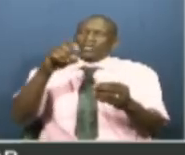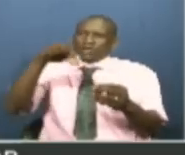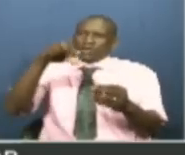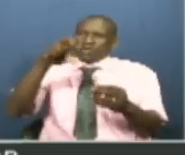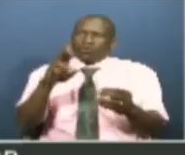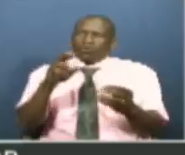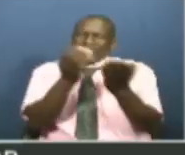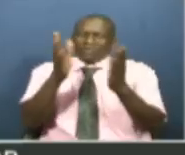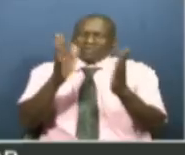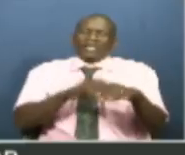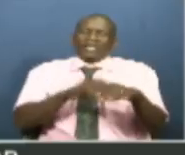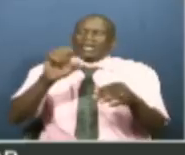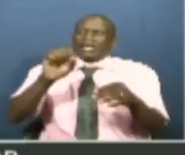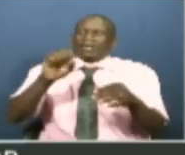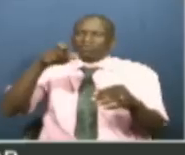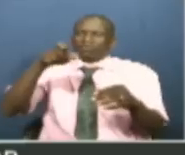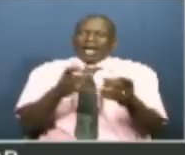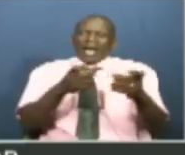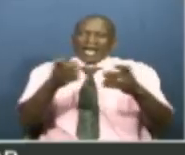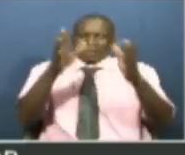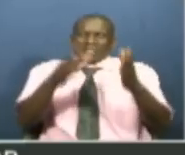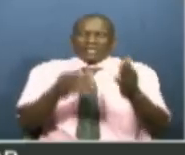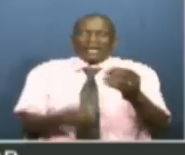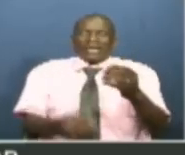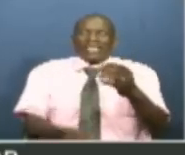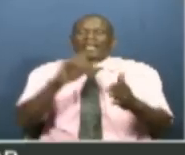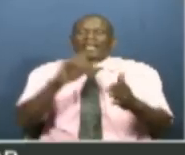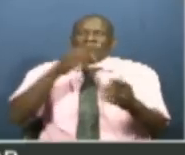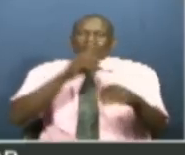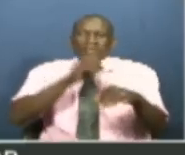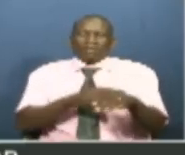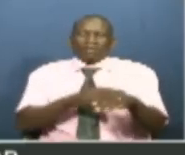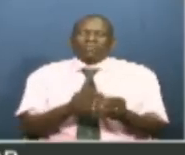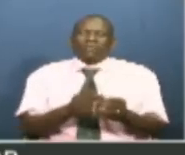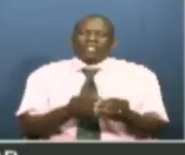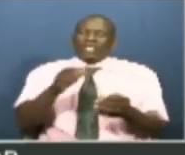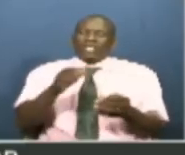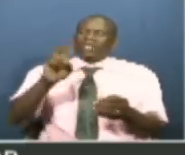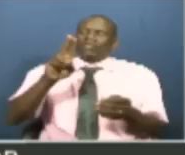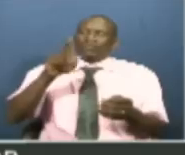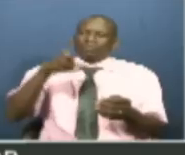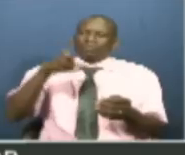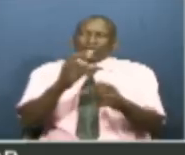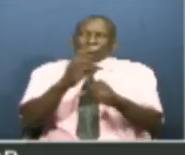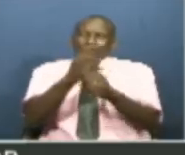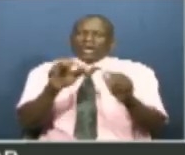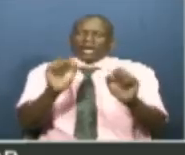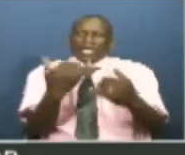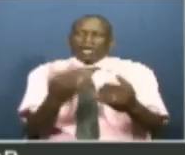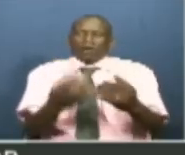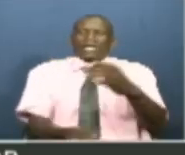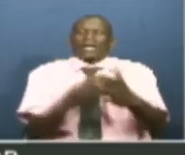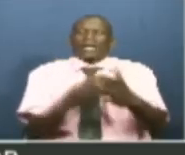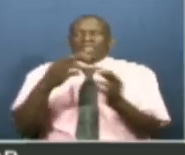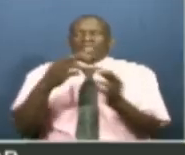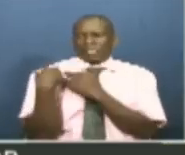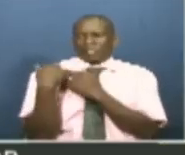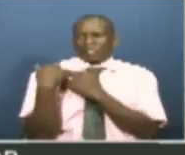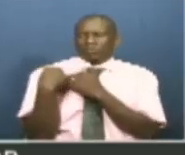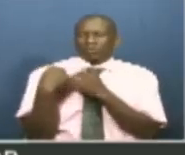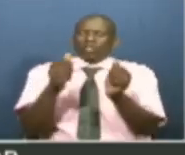Once the super administrator is created on first instance, this super user can then now create other roles within